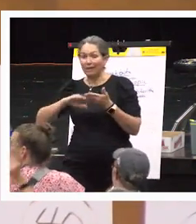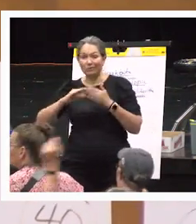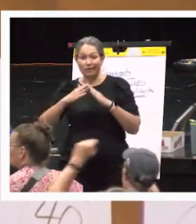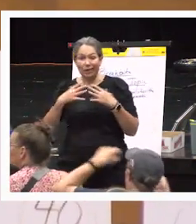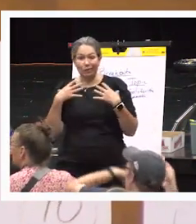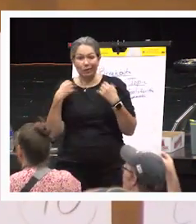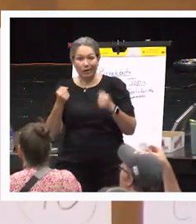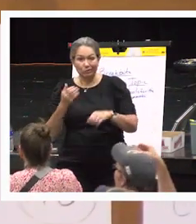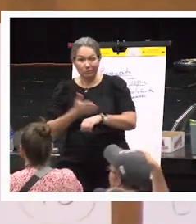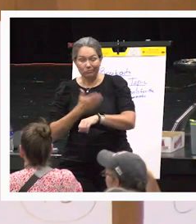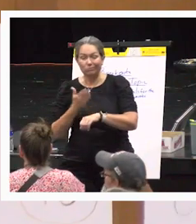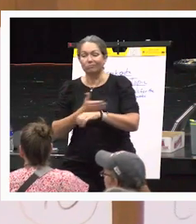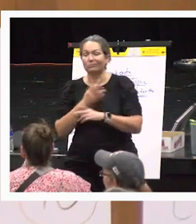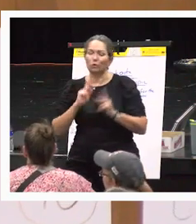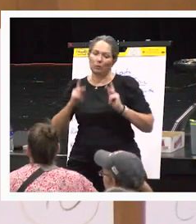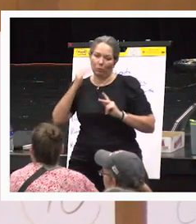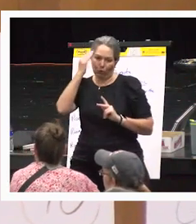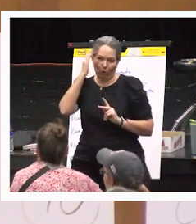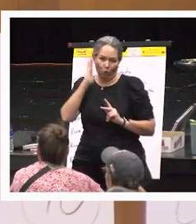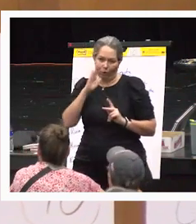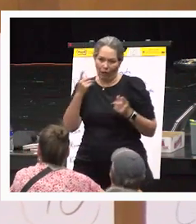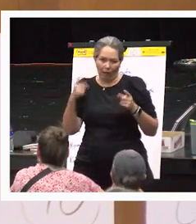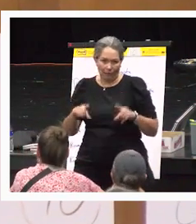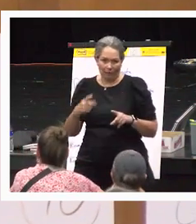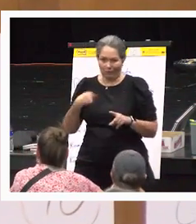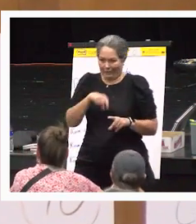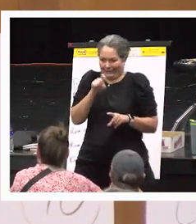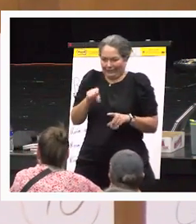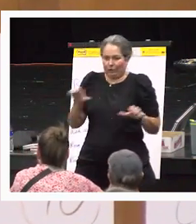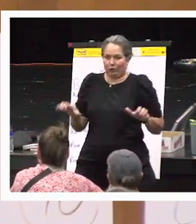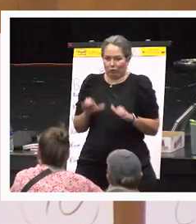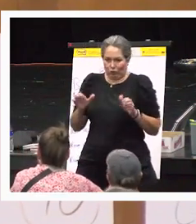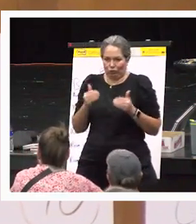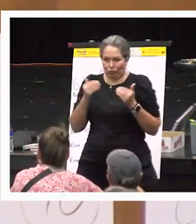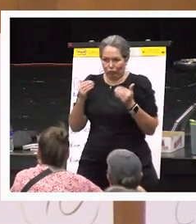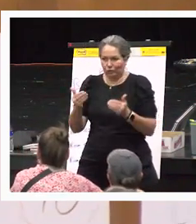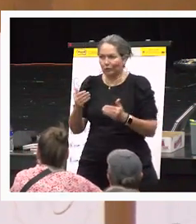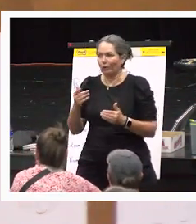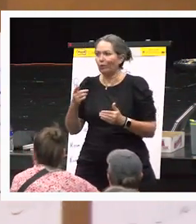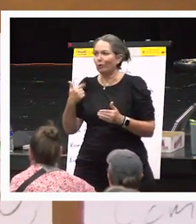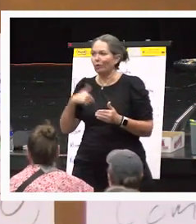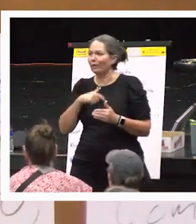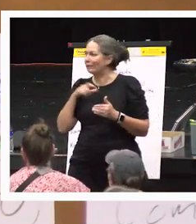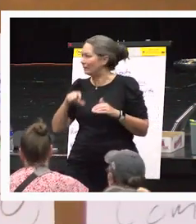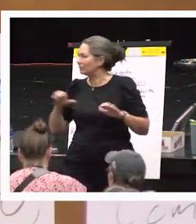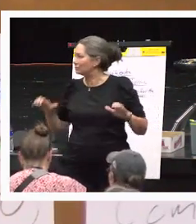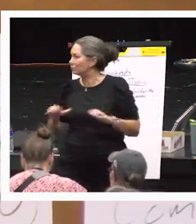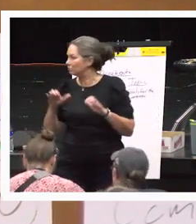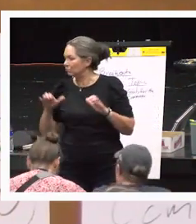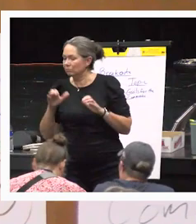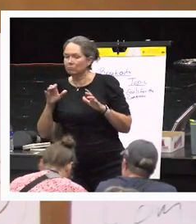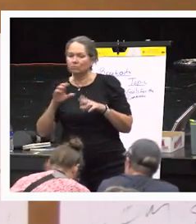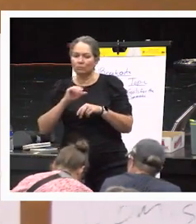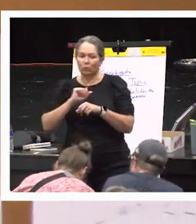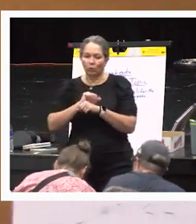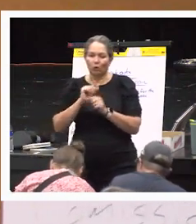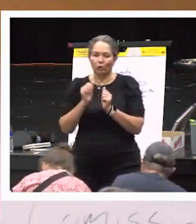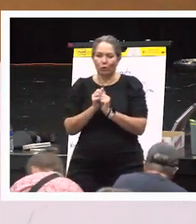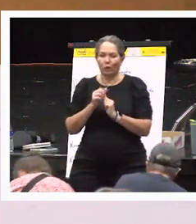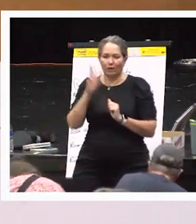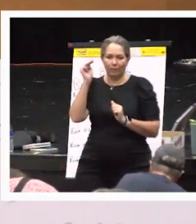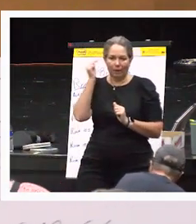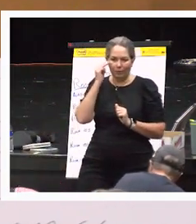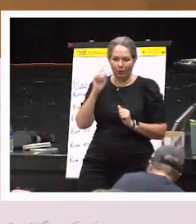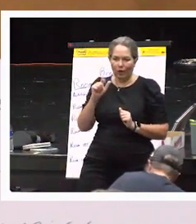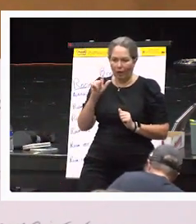People know that this is going to be happening and that it needs to happen and that we have one of the greatest downtown organizations in the state with Montpelier Live that can lead that